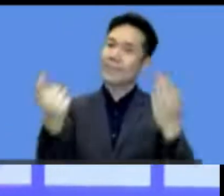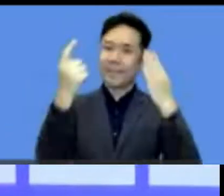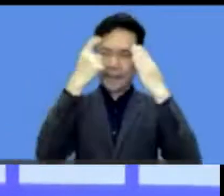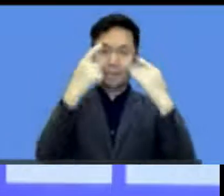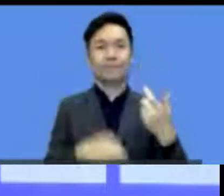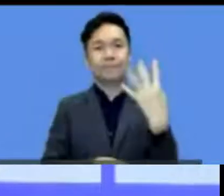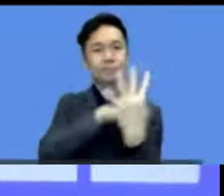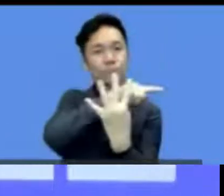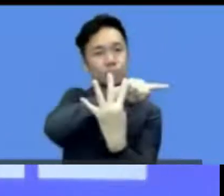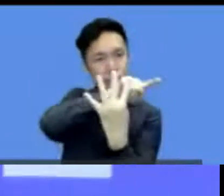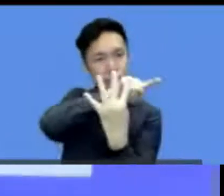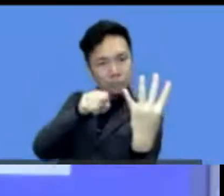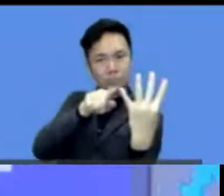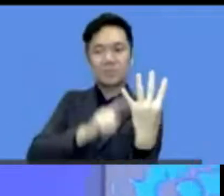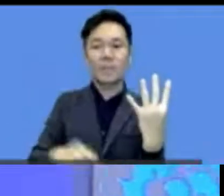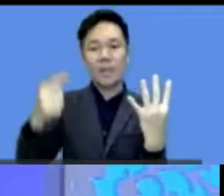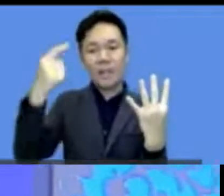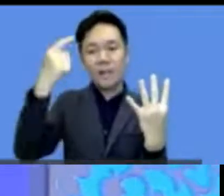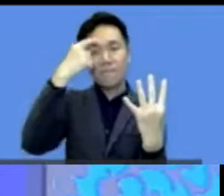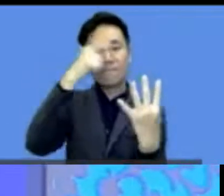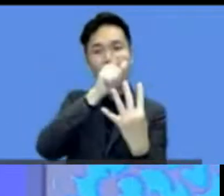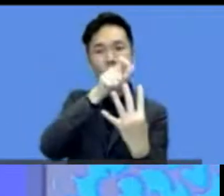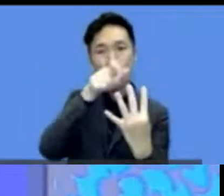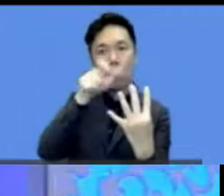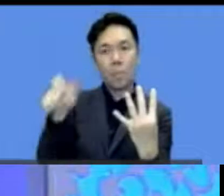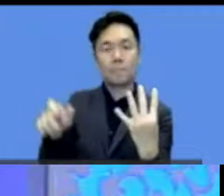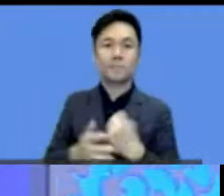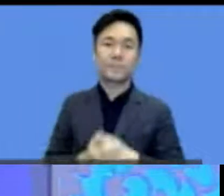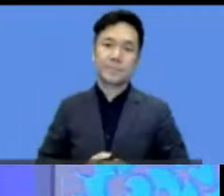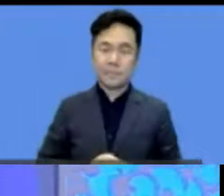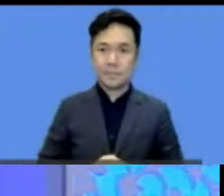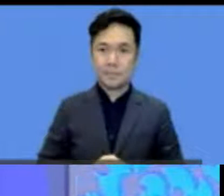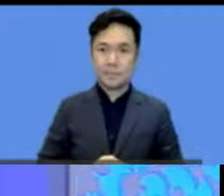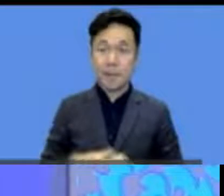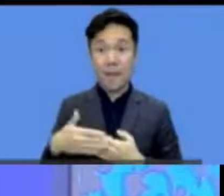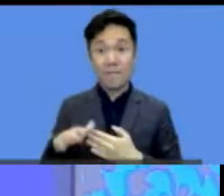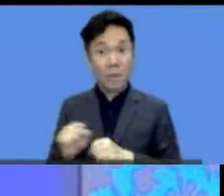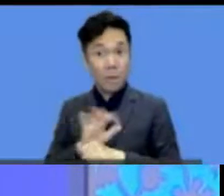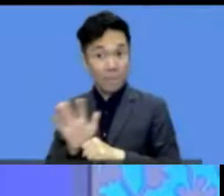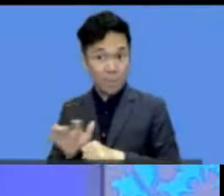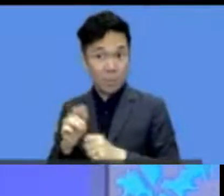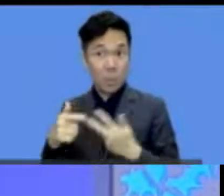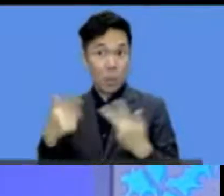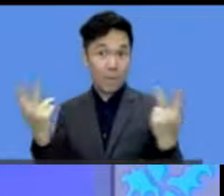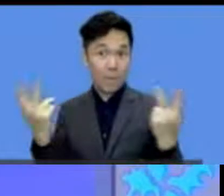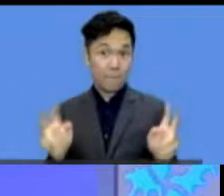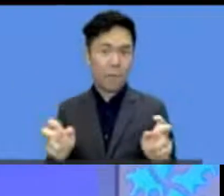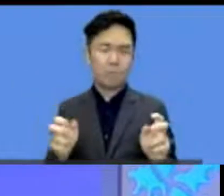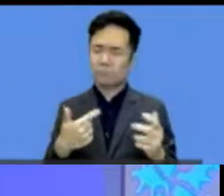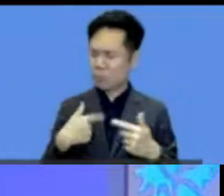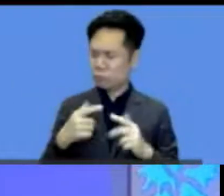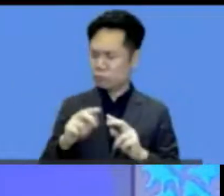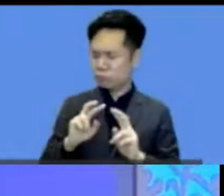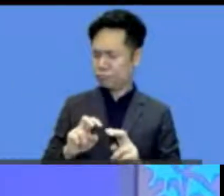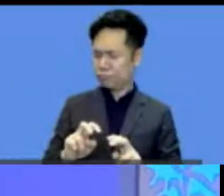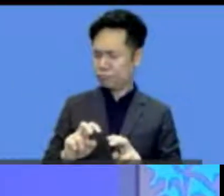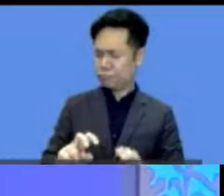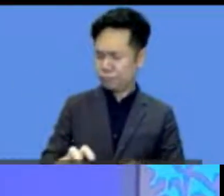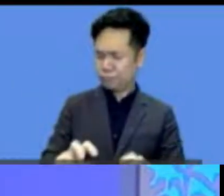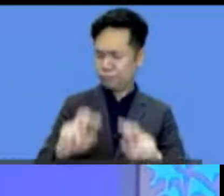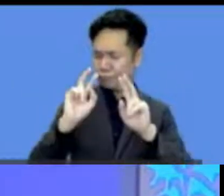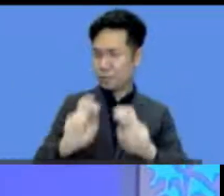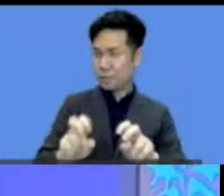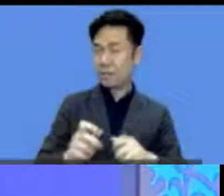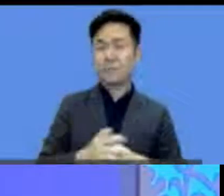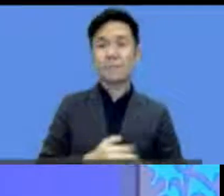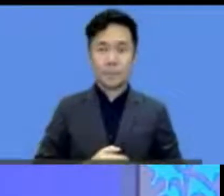Industry Connection Program on Digital Resilience. So post-COVID, we've been doing intensive researches, and what we found is the